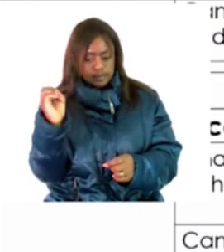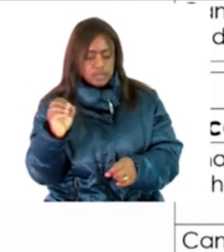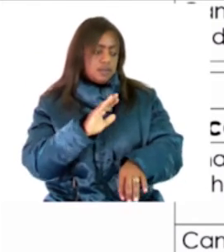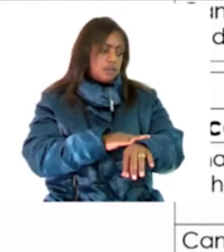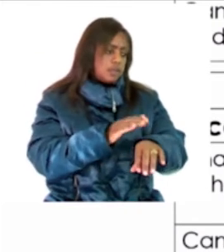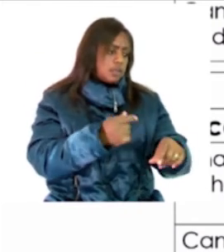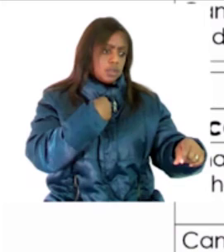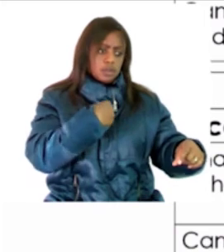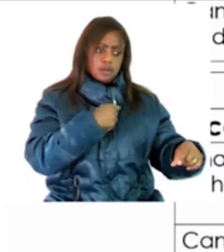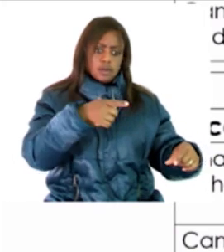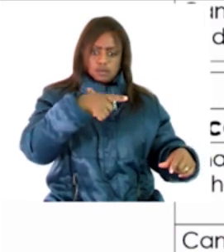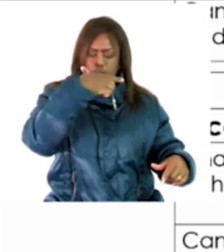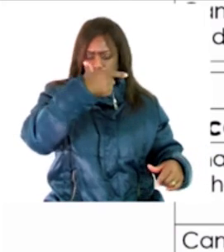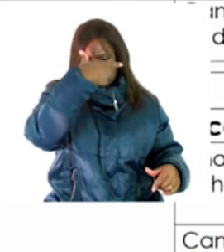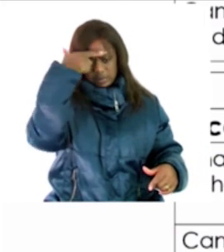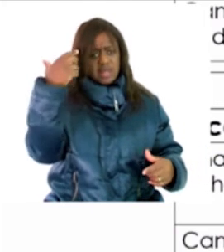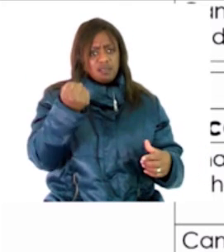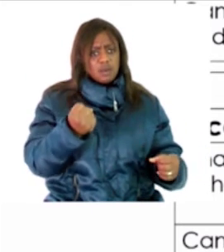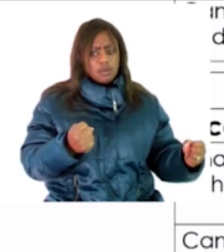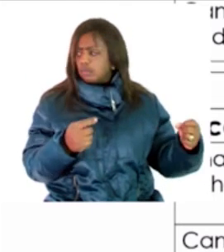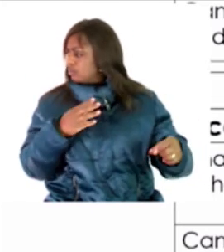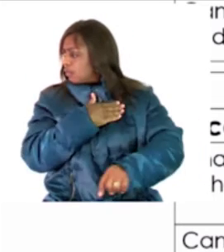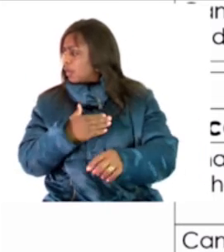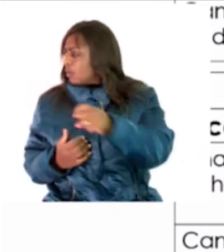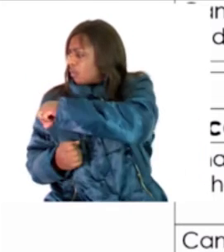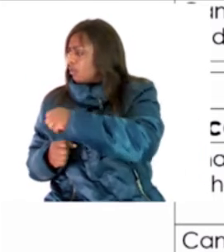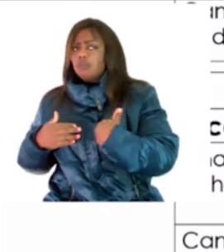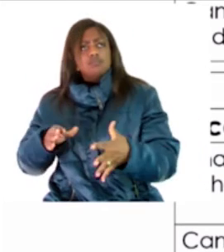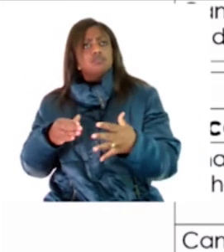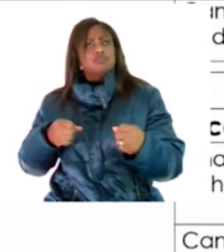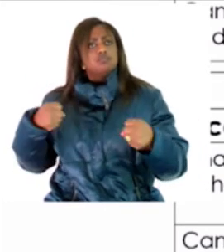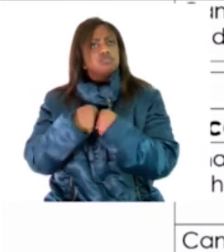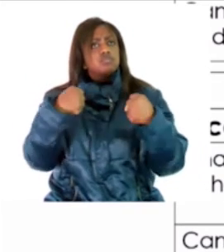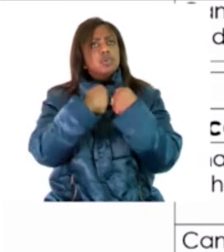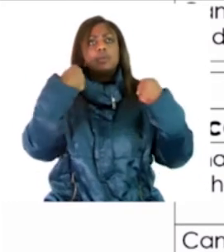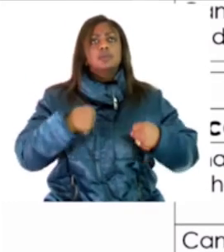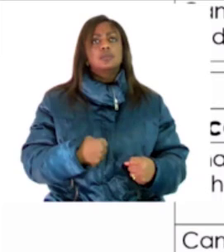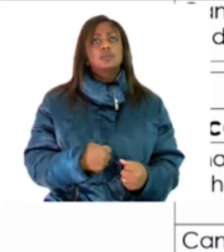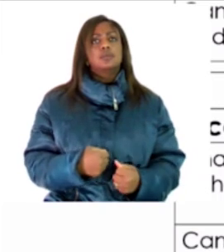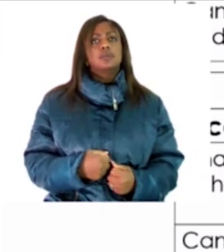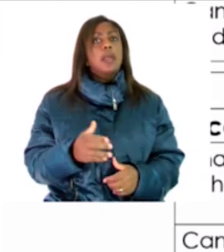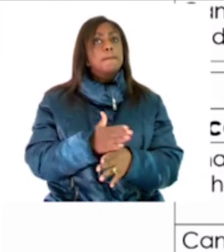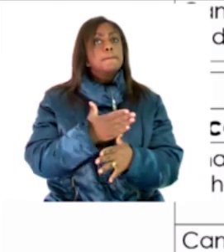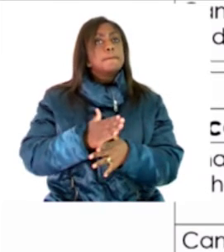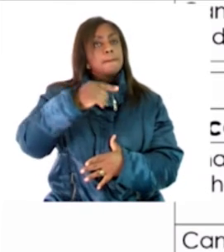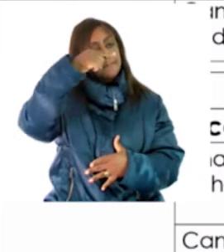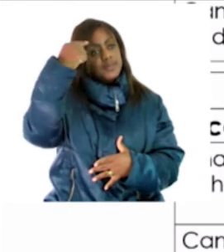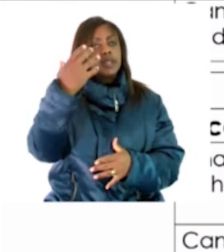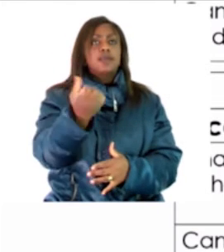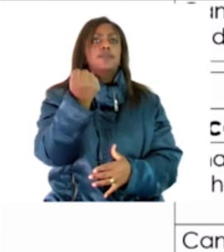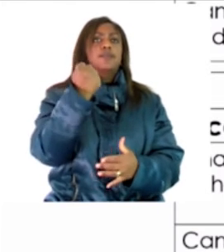to hit you. So it's because that's what alcohol does to us. It means that we are not going to have peace with our friends